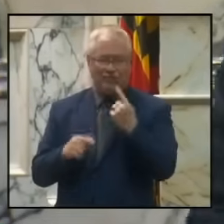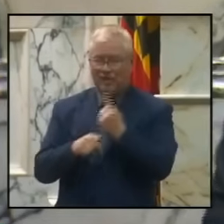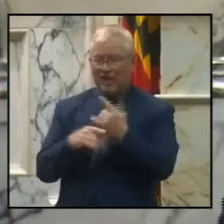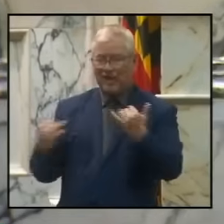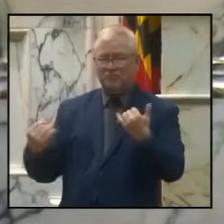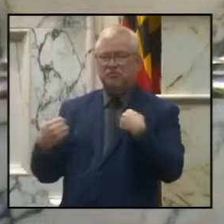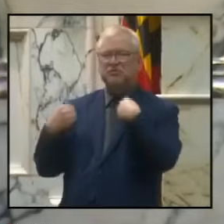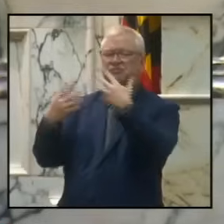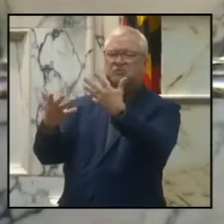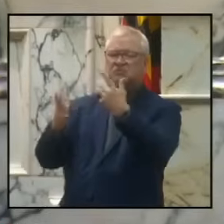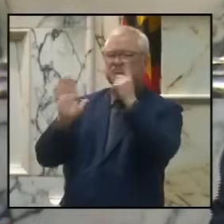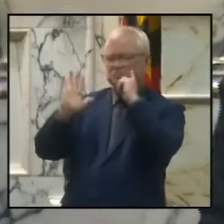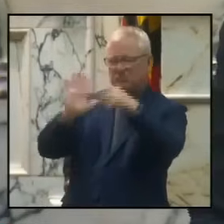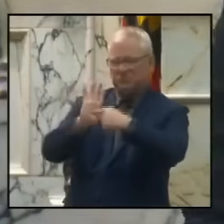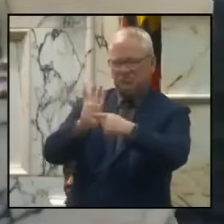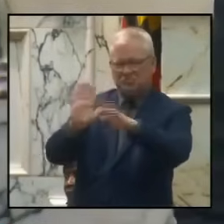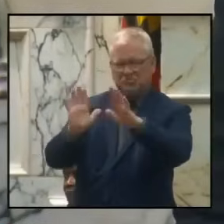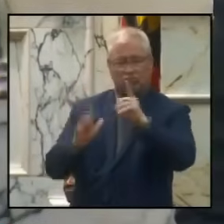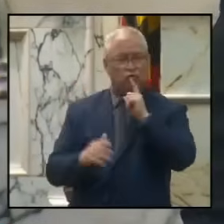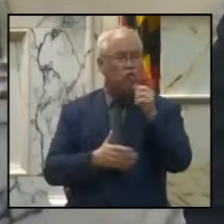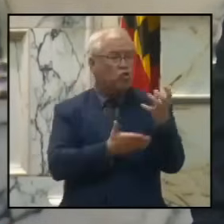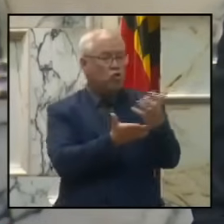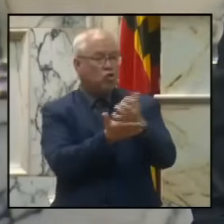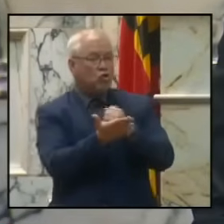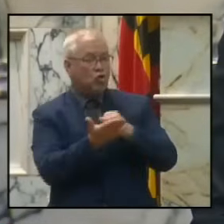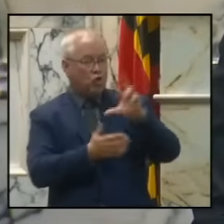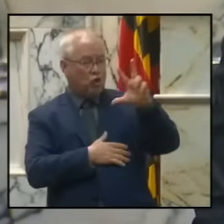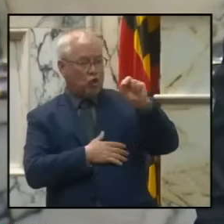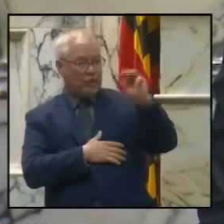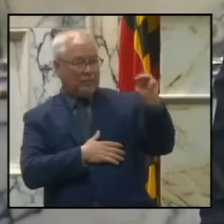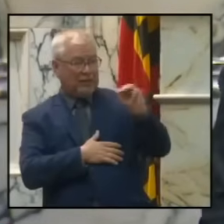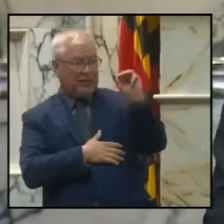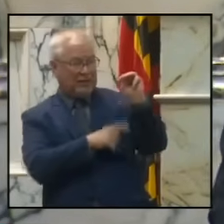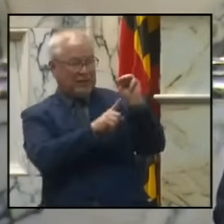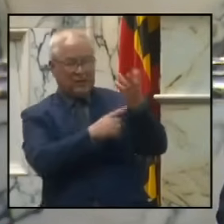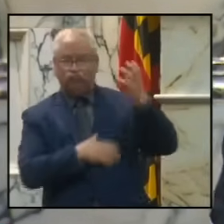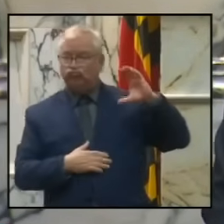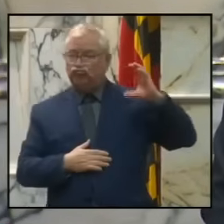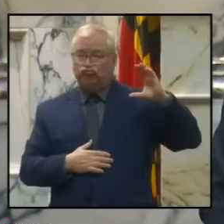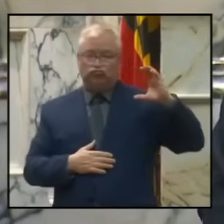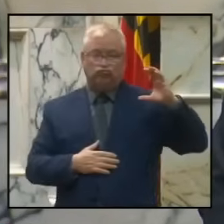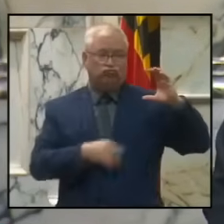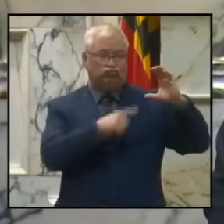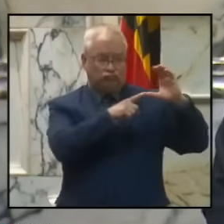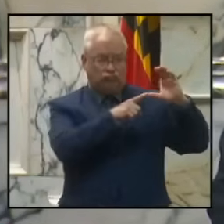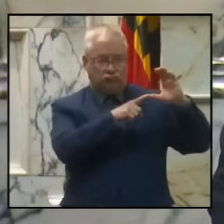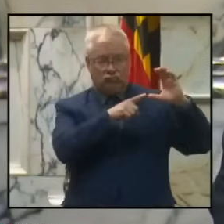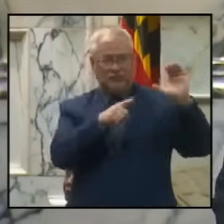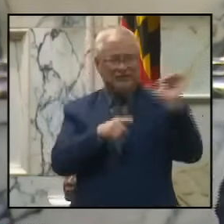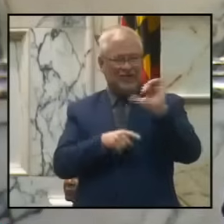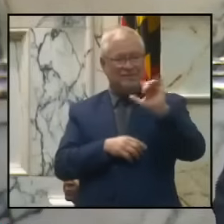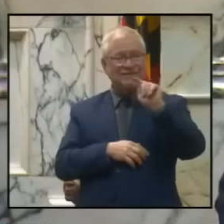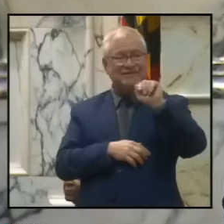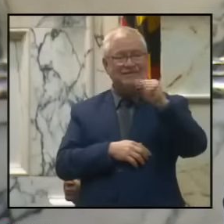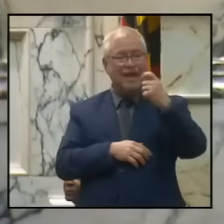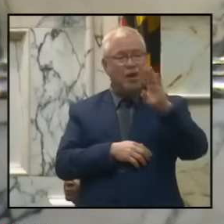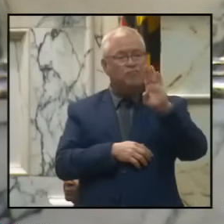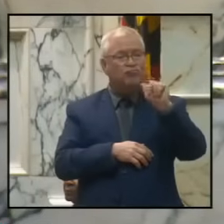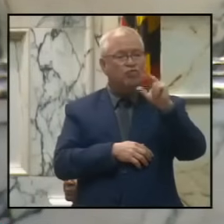someone who is making $30 million a year is in the same tax bracket of a family making $300,000.